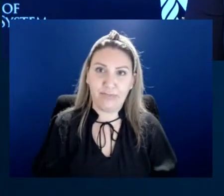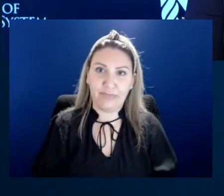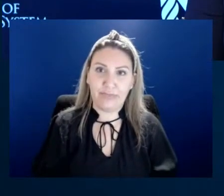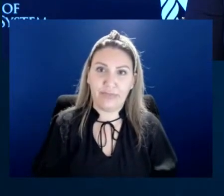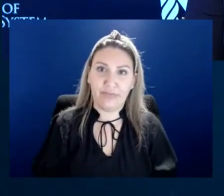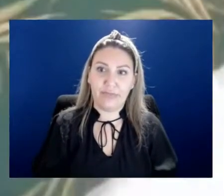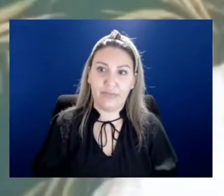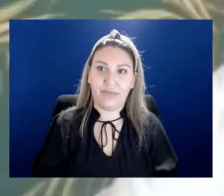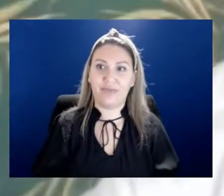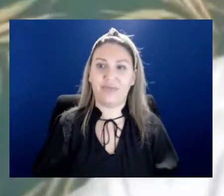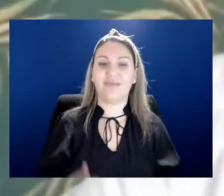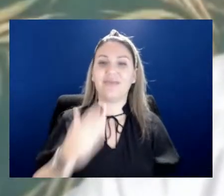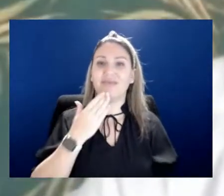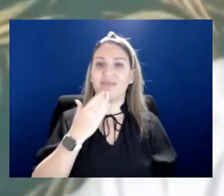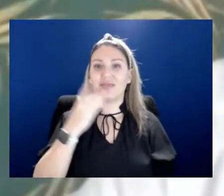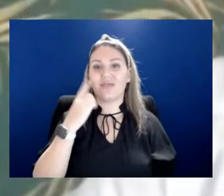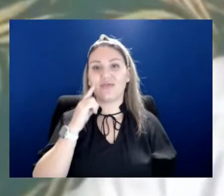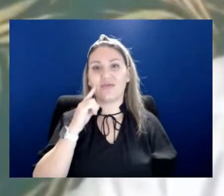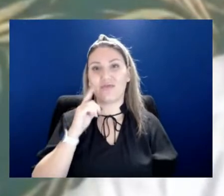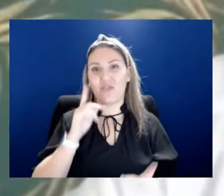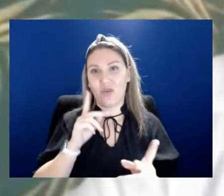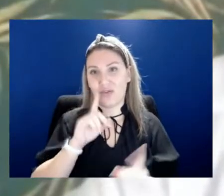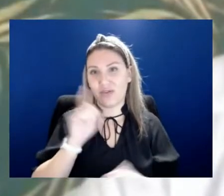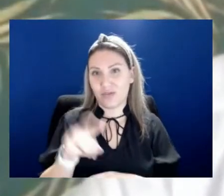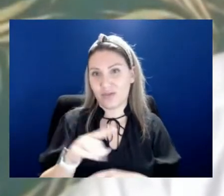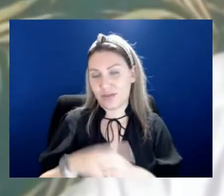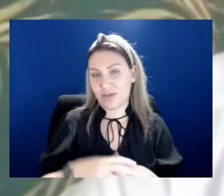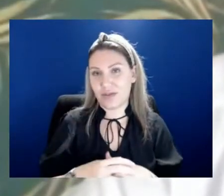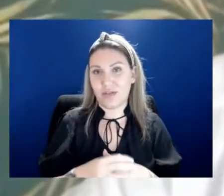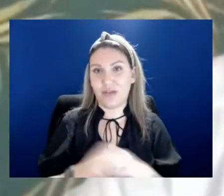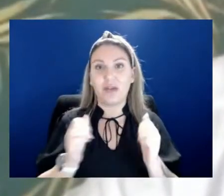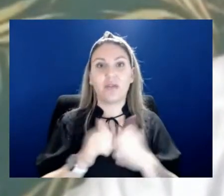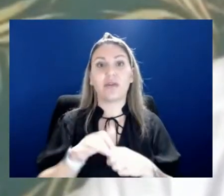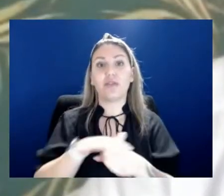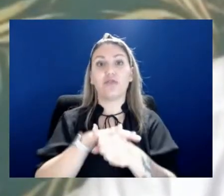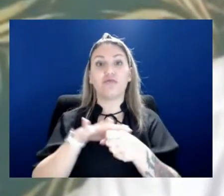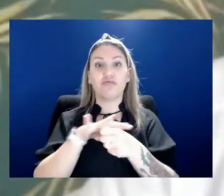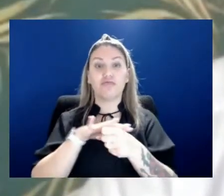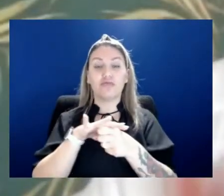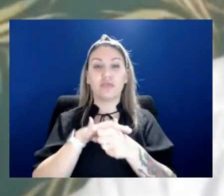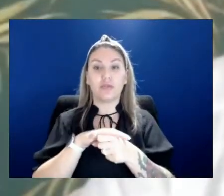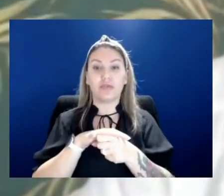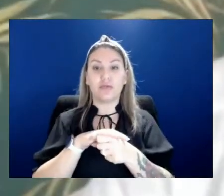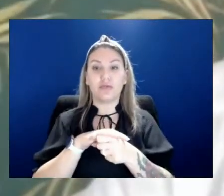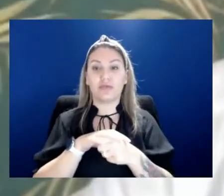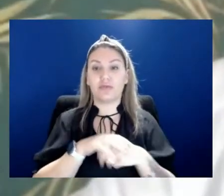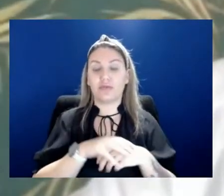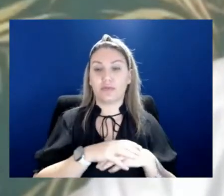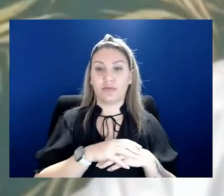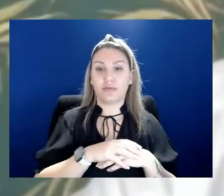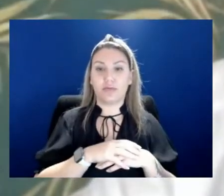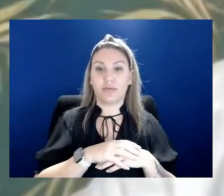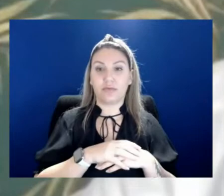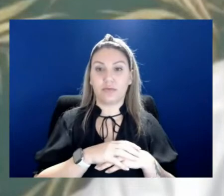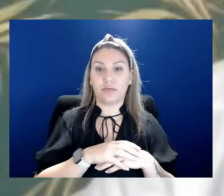Thank you for the questions. Yes, in the region was not occupied,